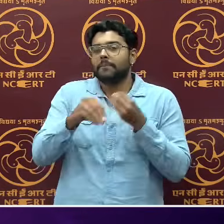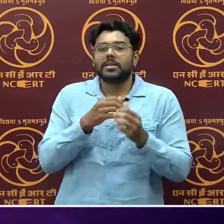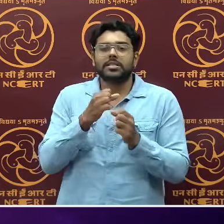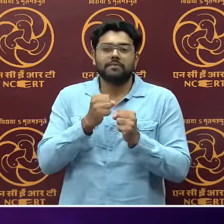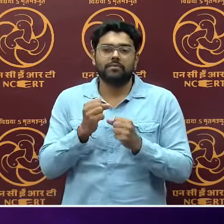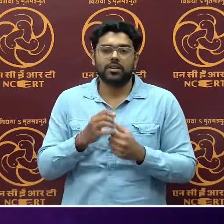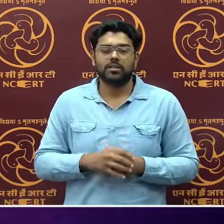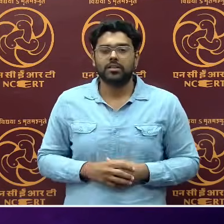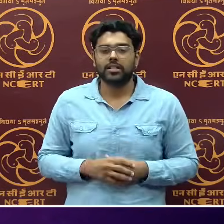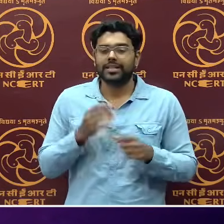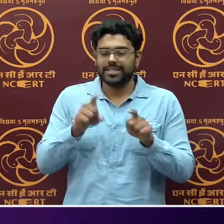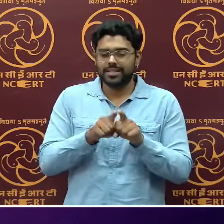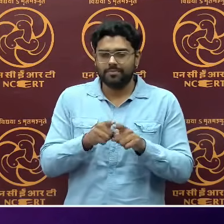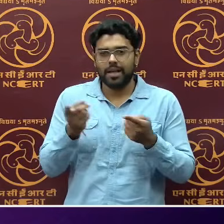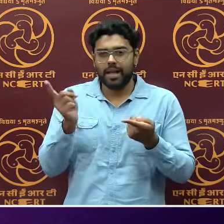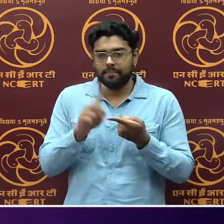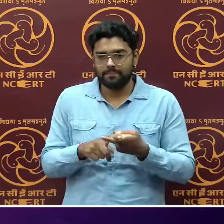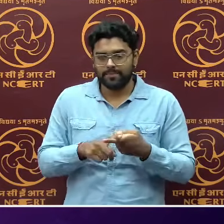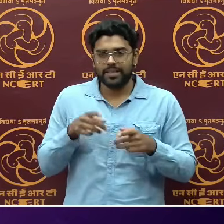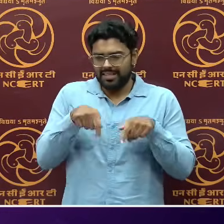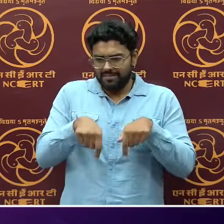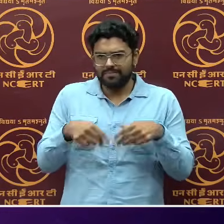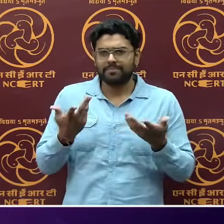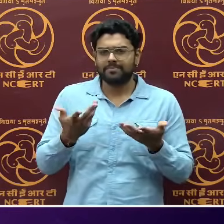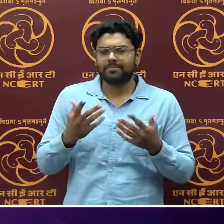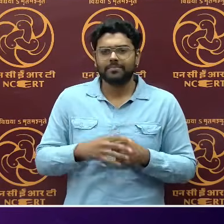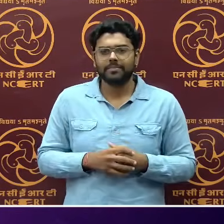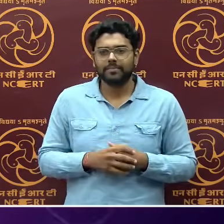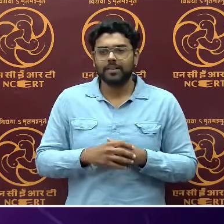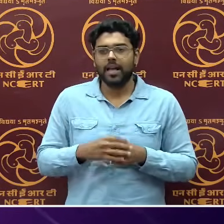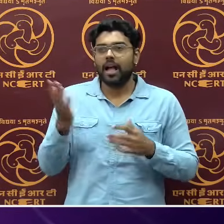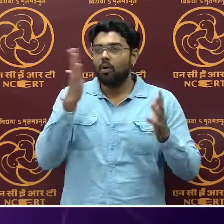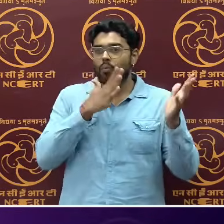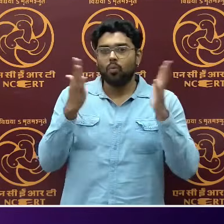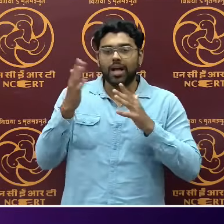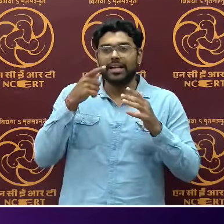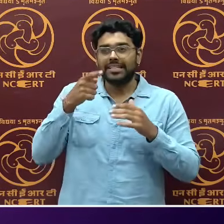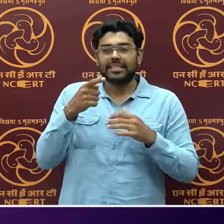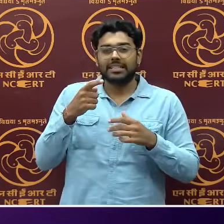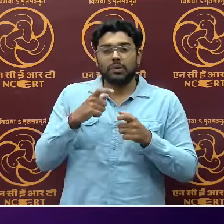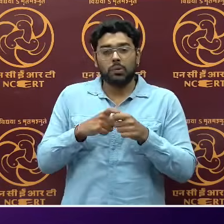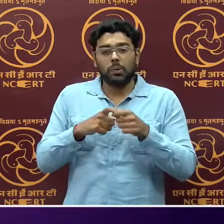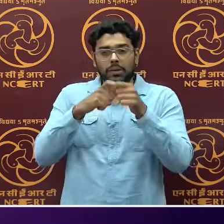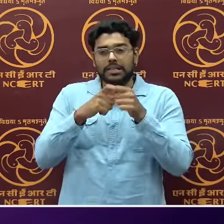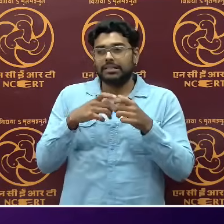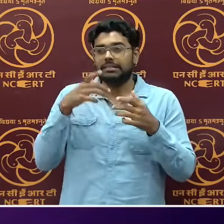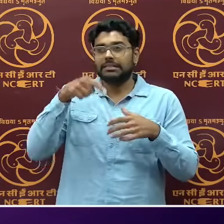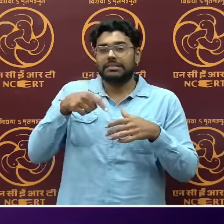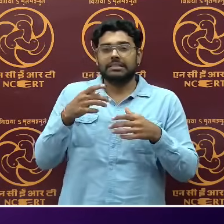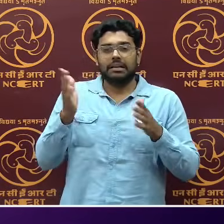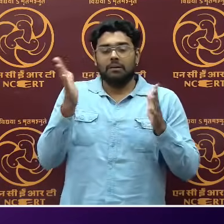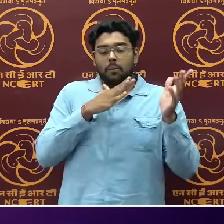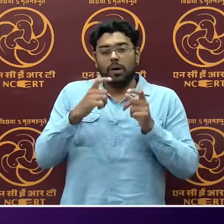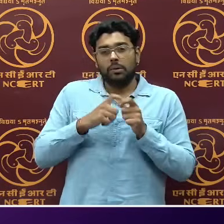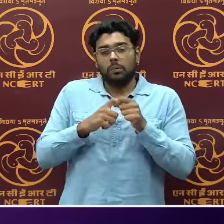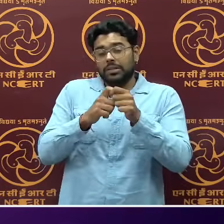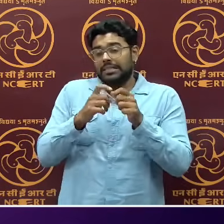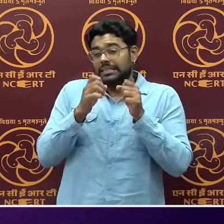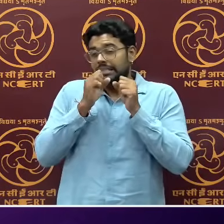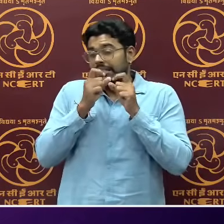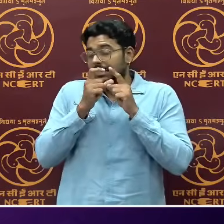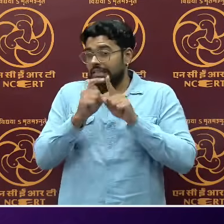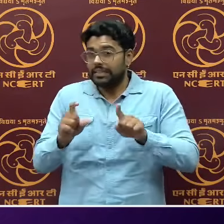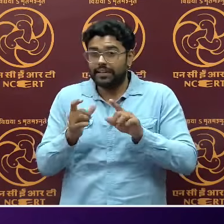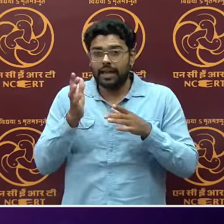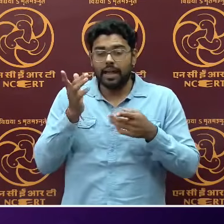Now this is the condition that is happening nowadays, the air quality that we are getting. That is why going to it be is very so poor. Yes.